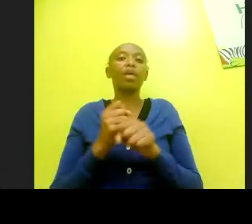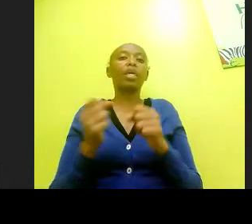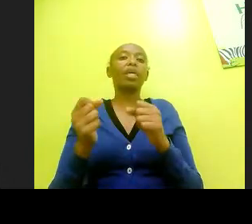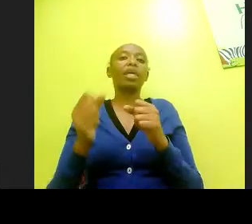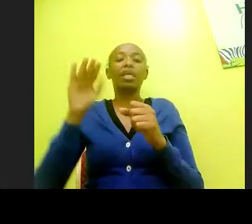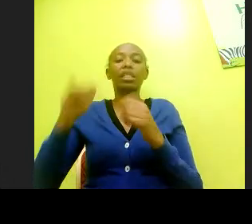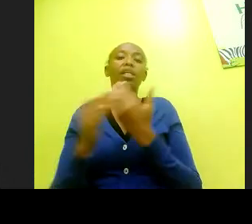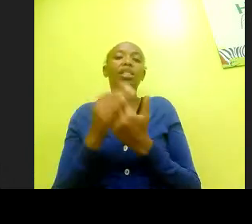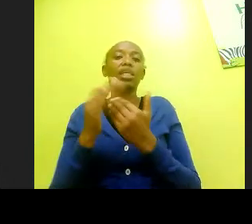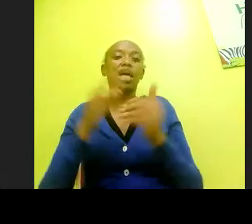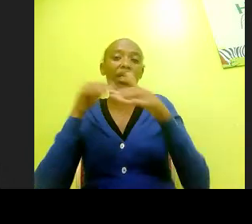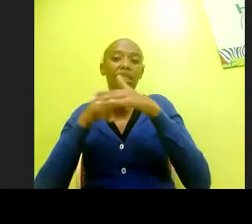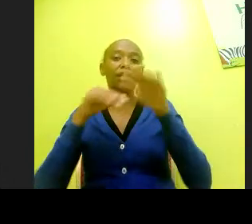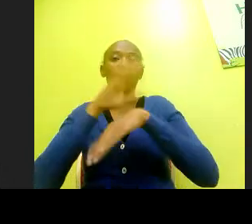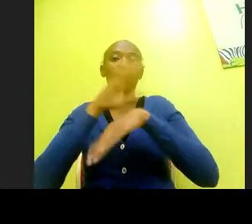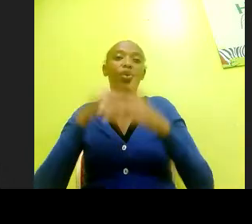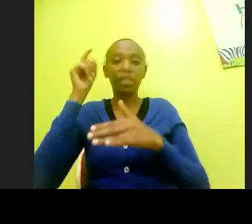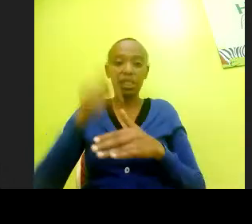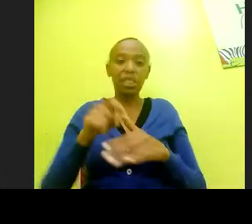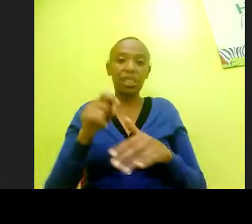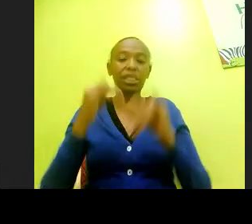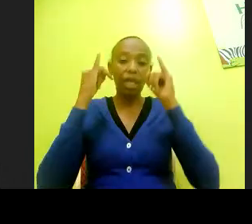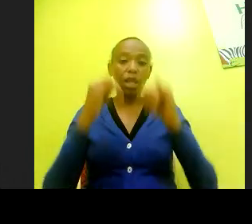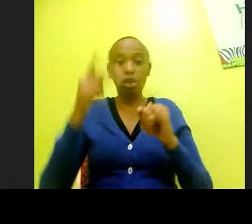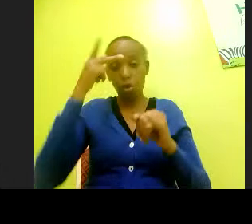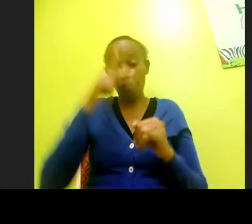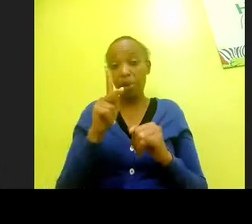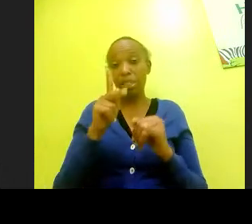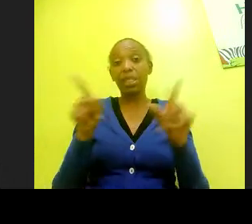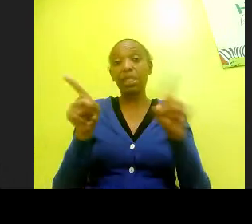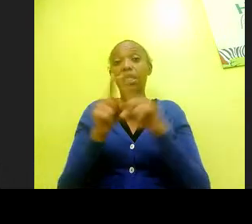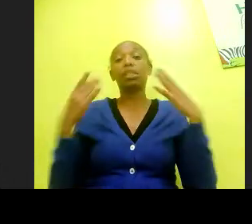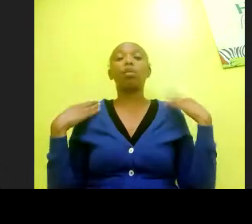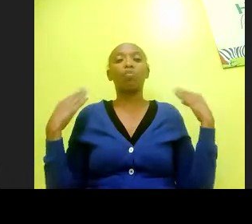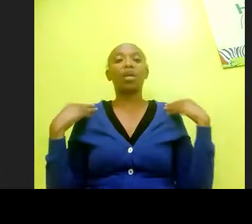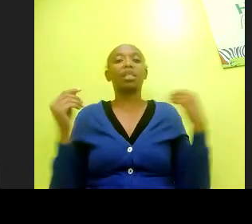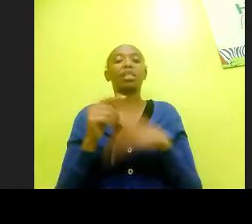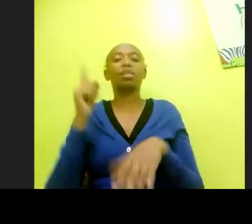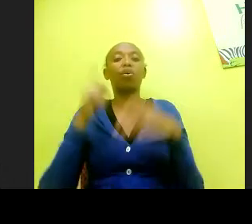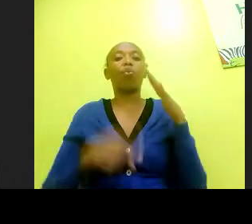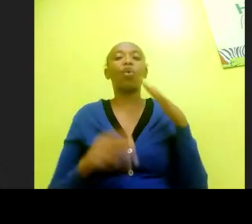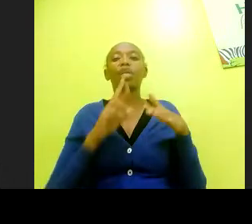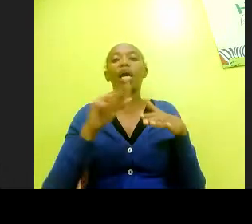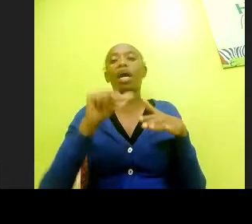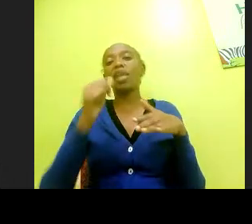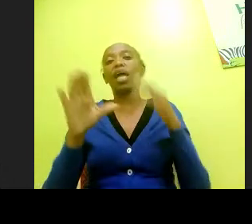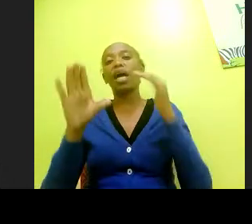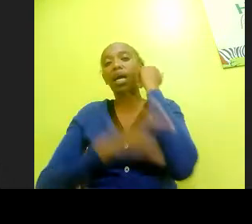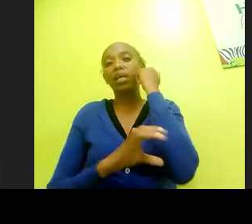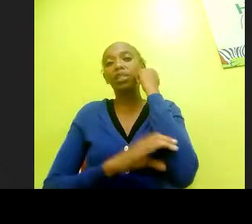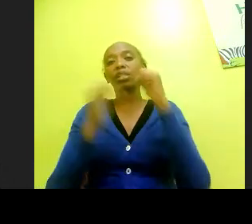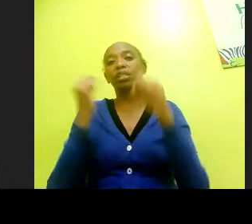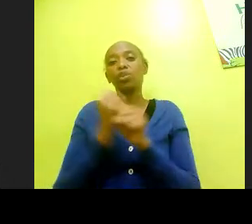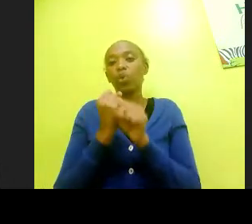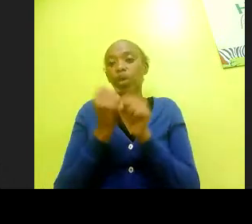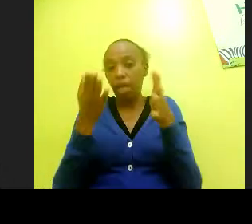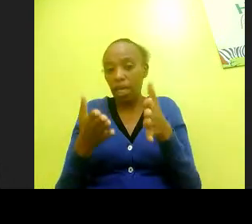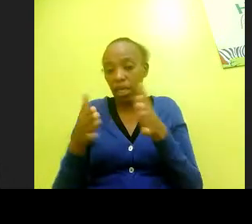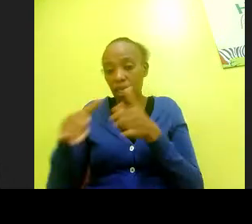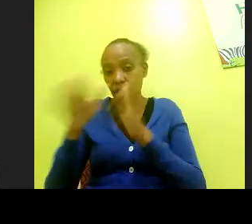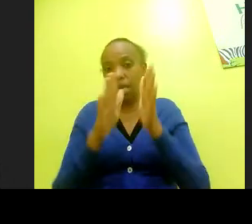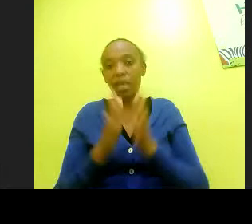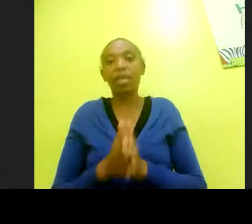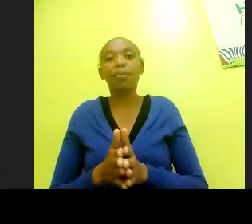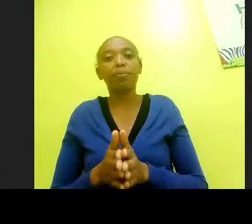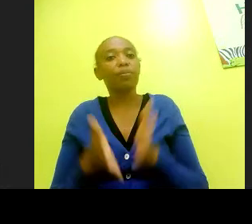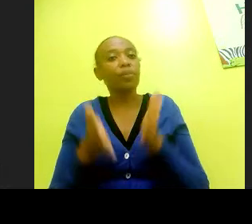for everyone needs new policies and practices. What are other countries doing in this regard? So